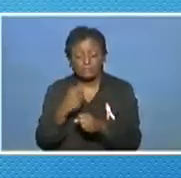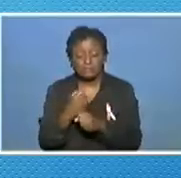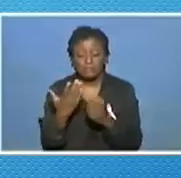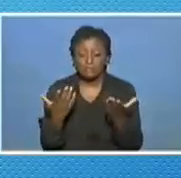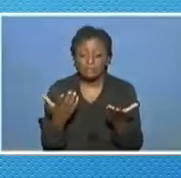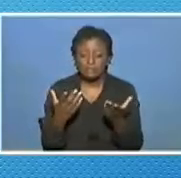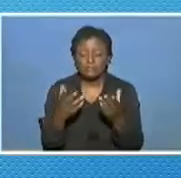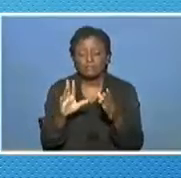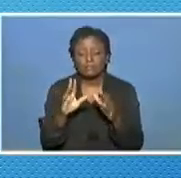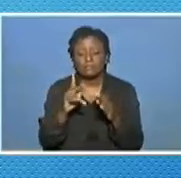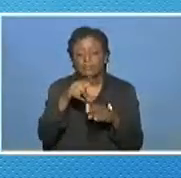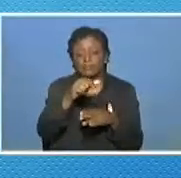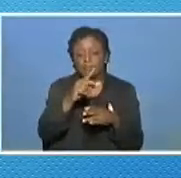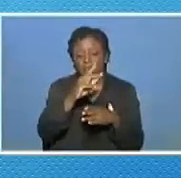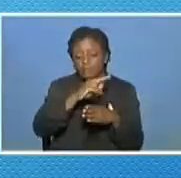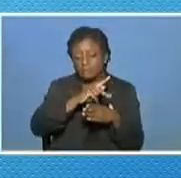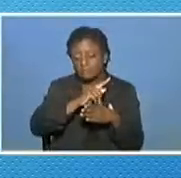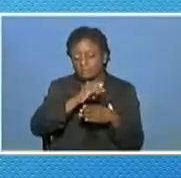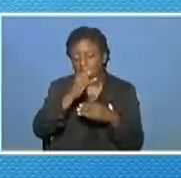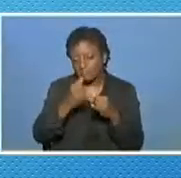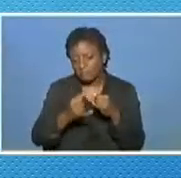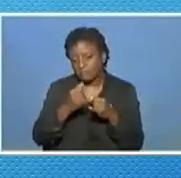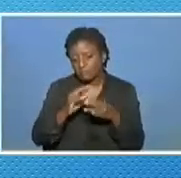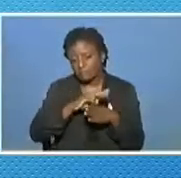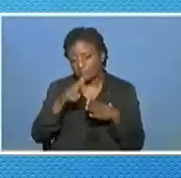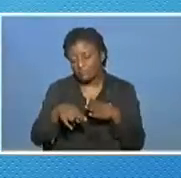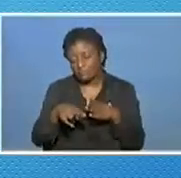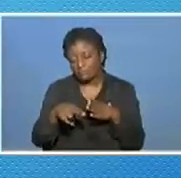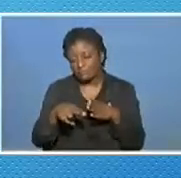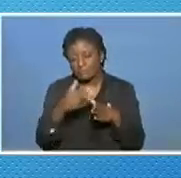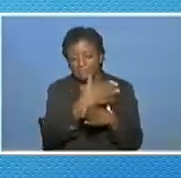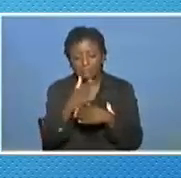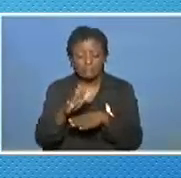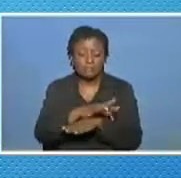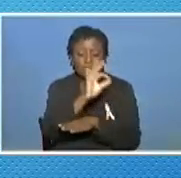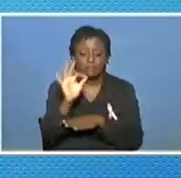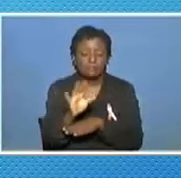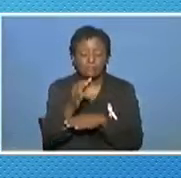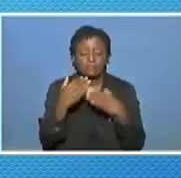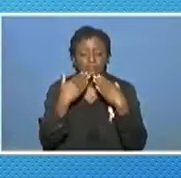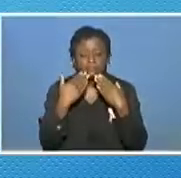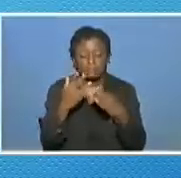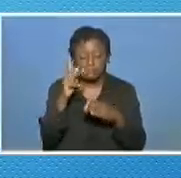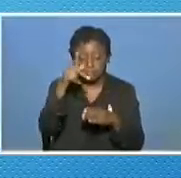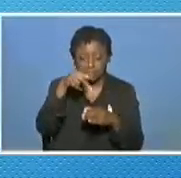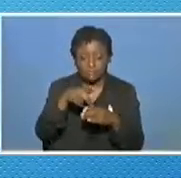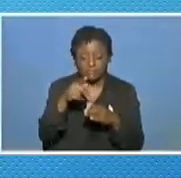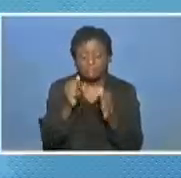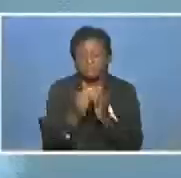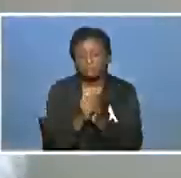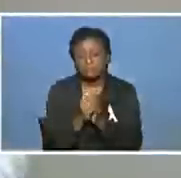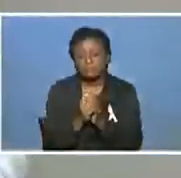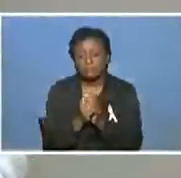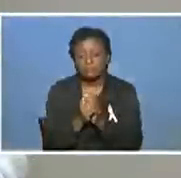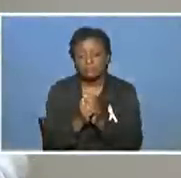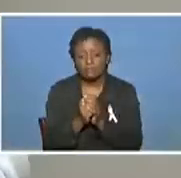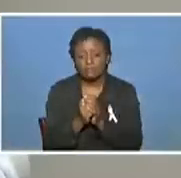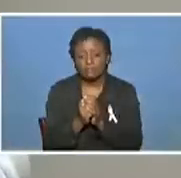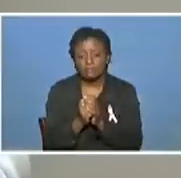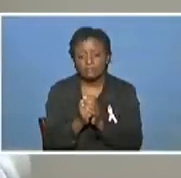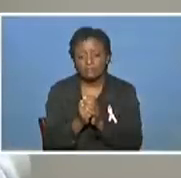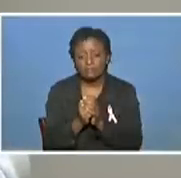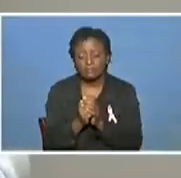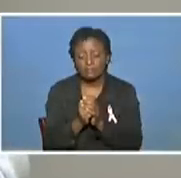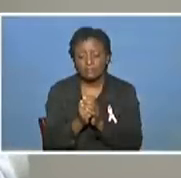10 years. Now, the poll's final results will be aired on Friday. As always, thanks for participating. The Bahamas Tonight,